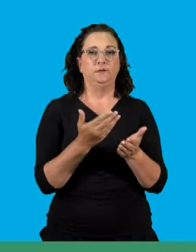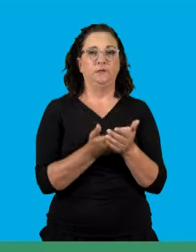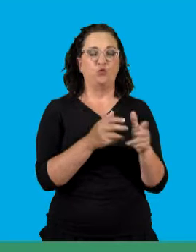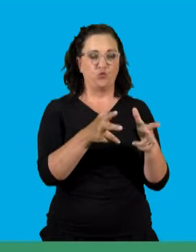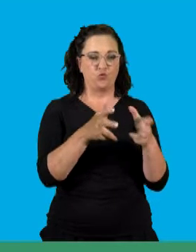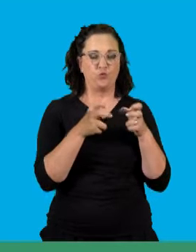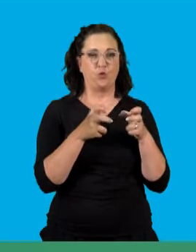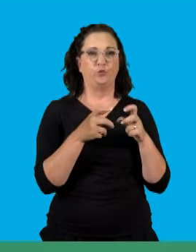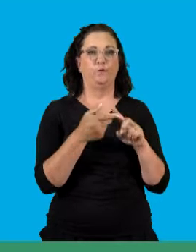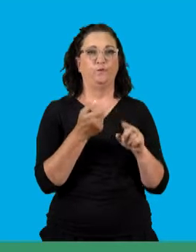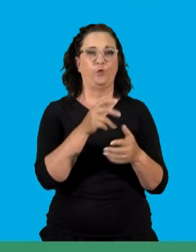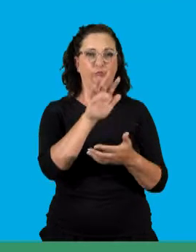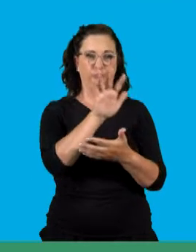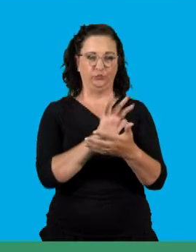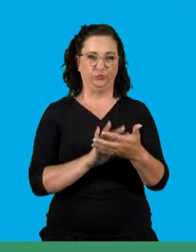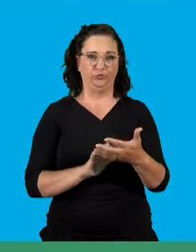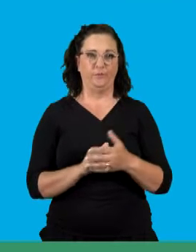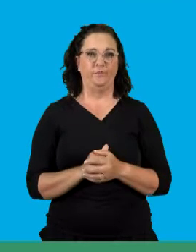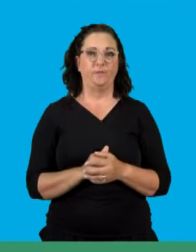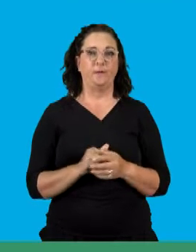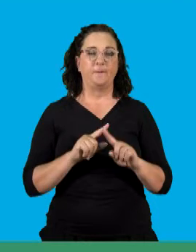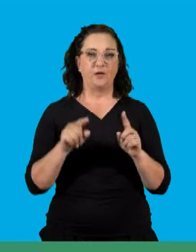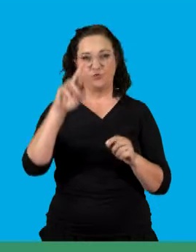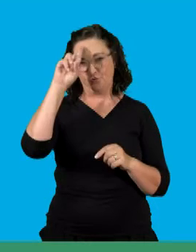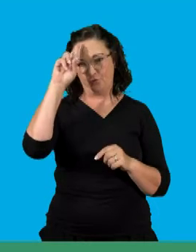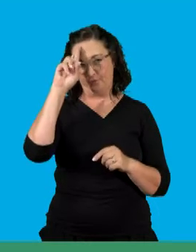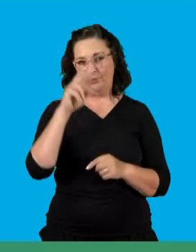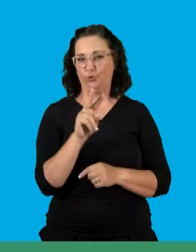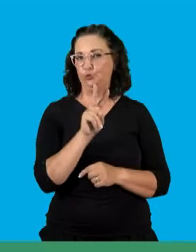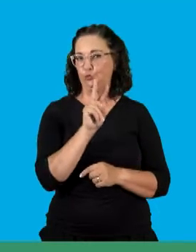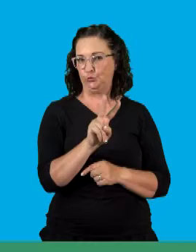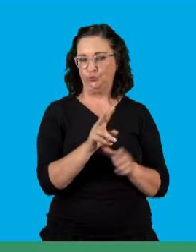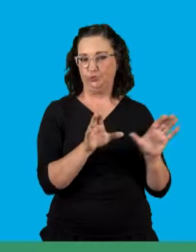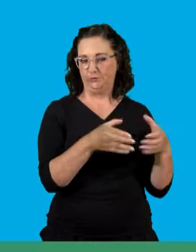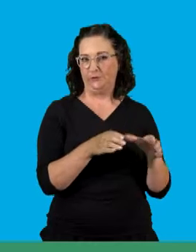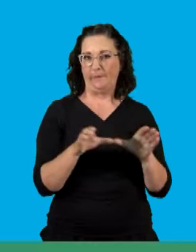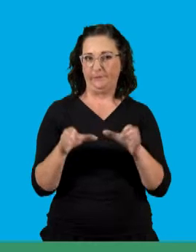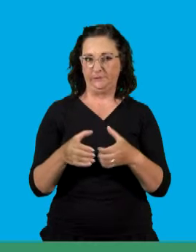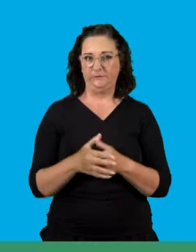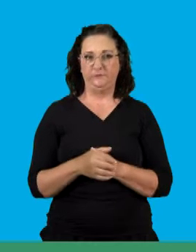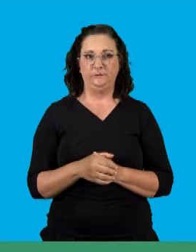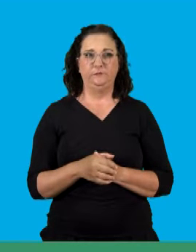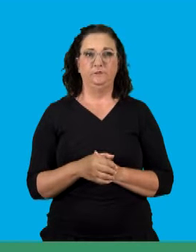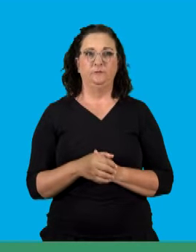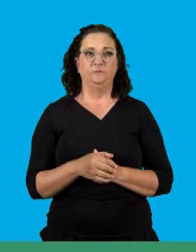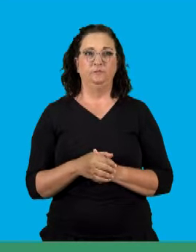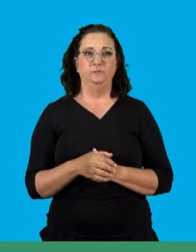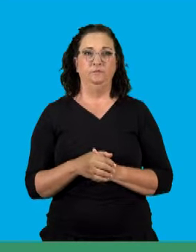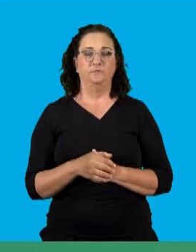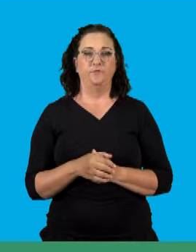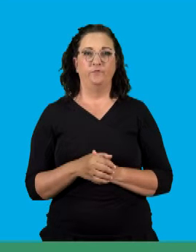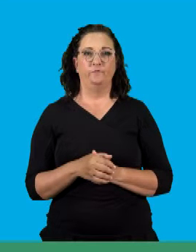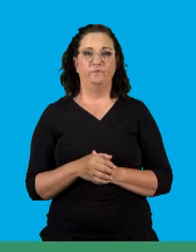quoting from the scenario. Remember, we've got 2 types of market research. So now the other one is conducted. You need to